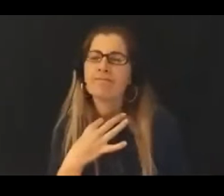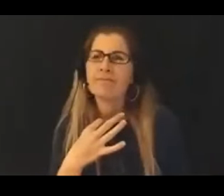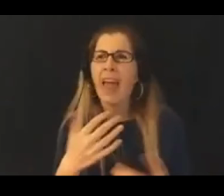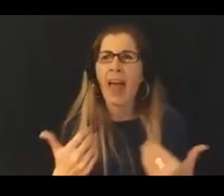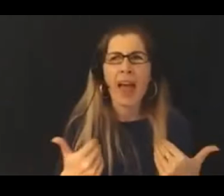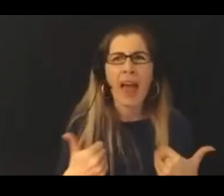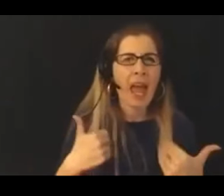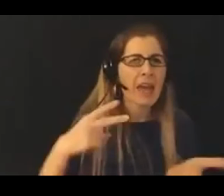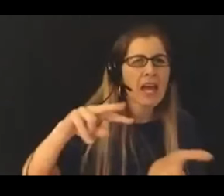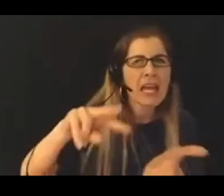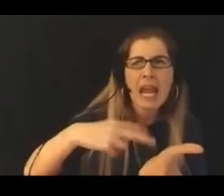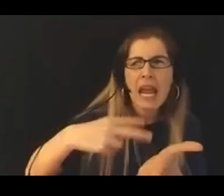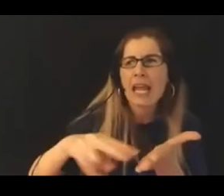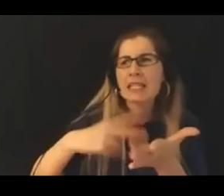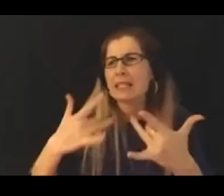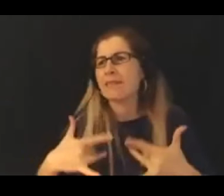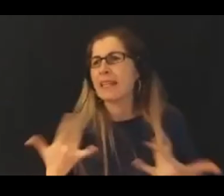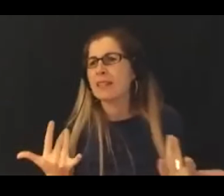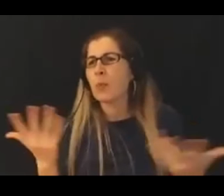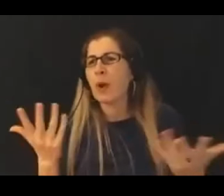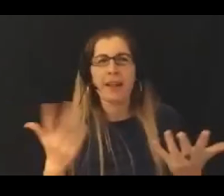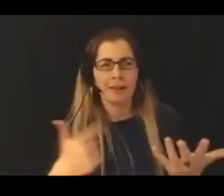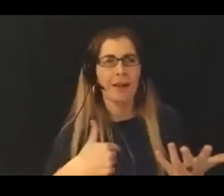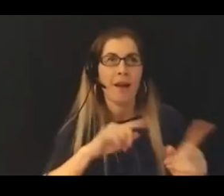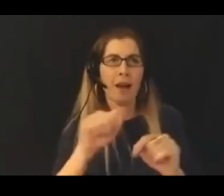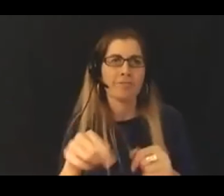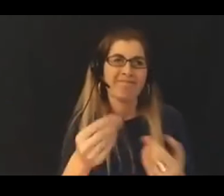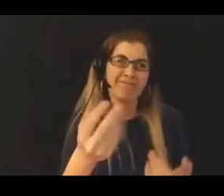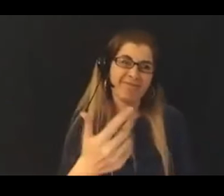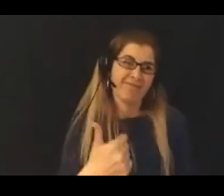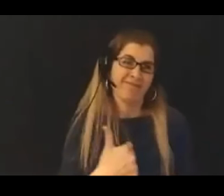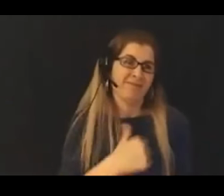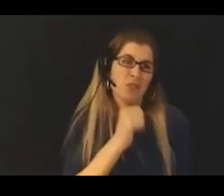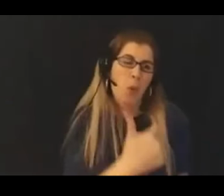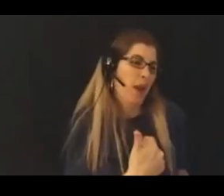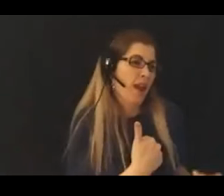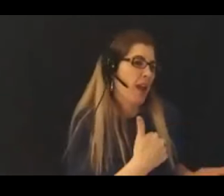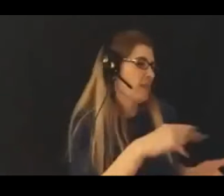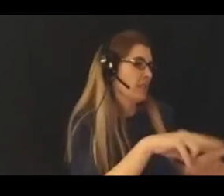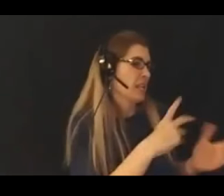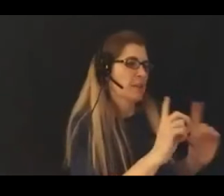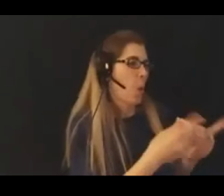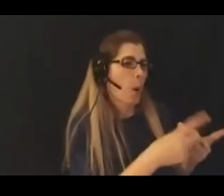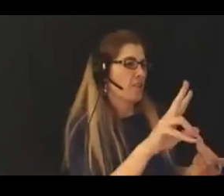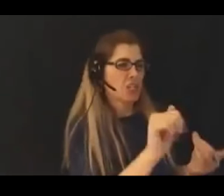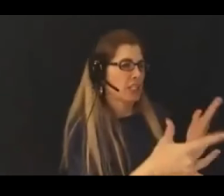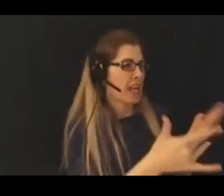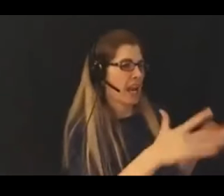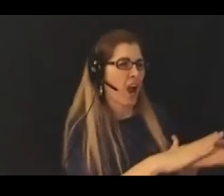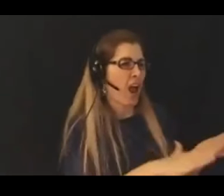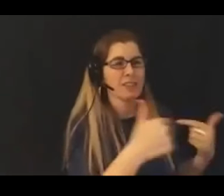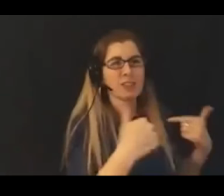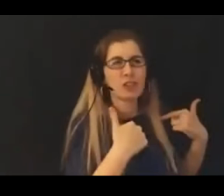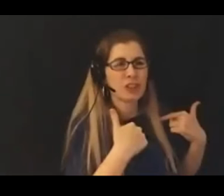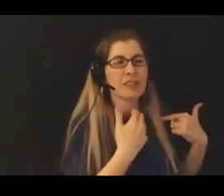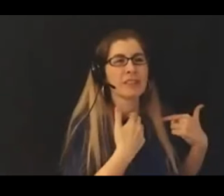there, because you know, we don't have a dance department at Virginia Tech. And so I